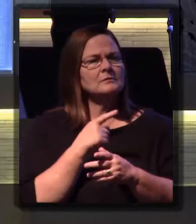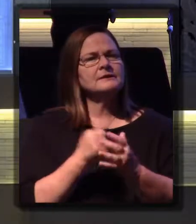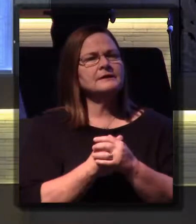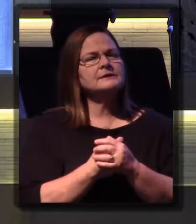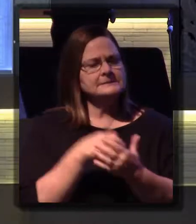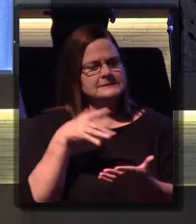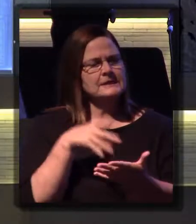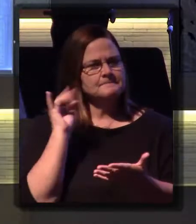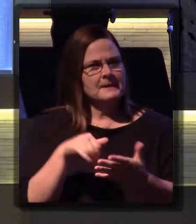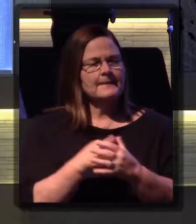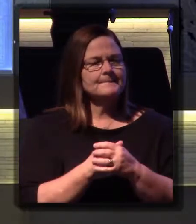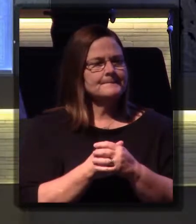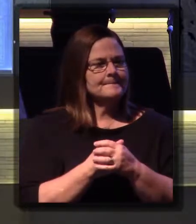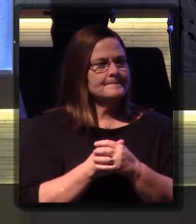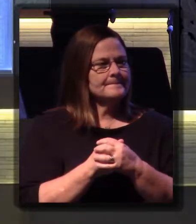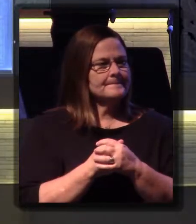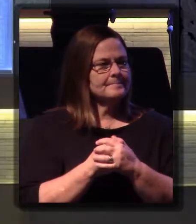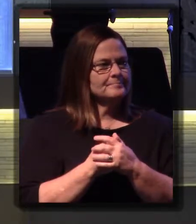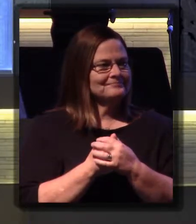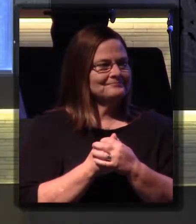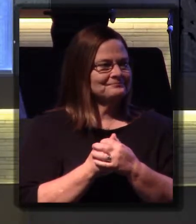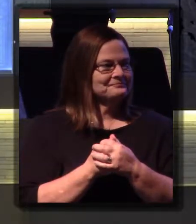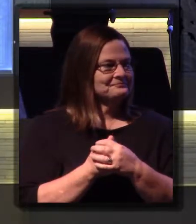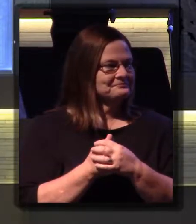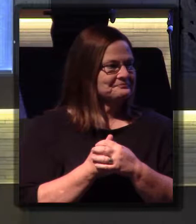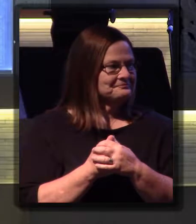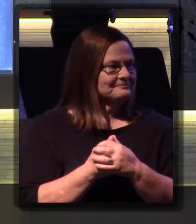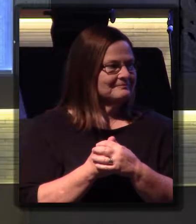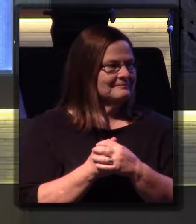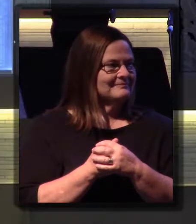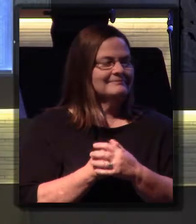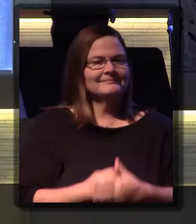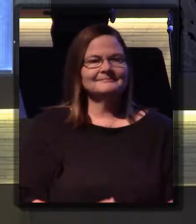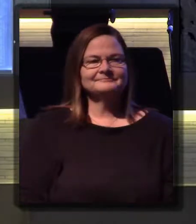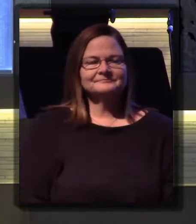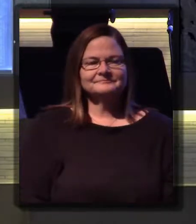together, this will be where we will spend some time in God's Word.